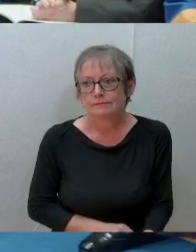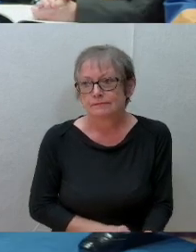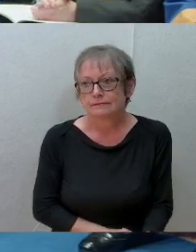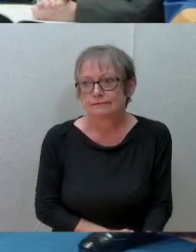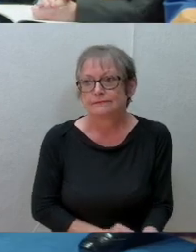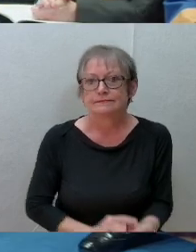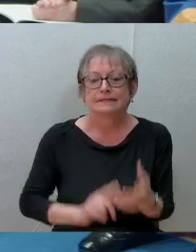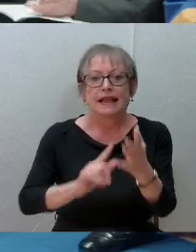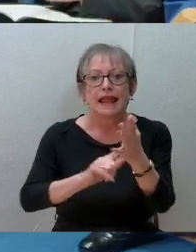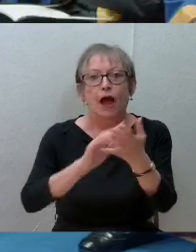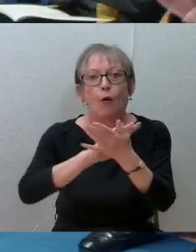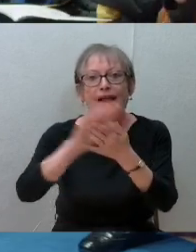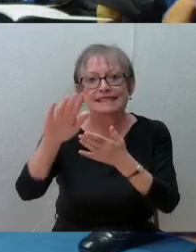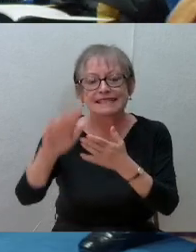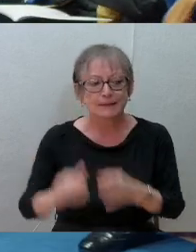Leah Hawkins.